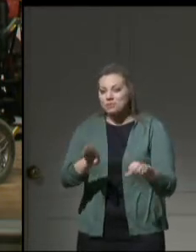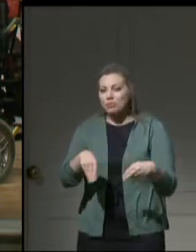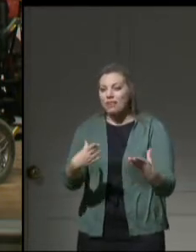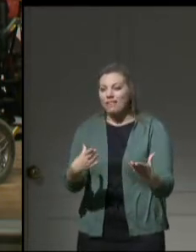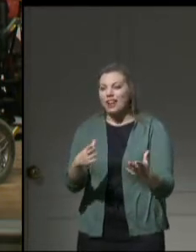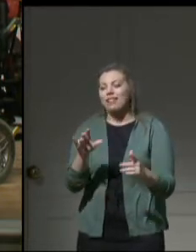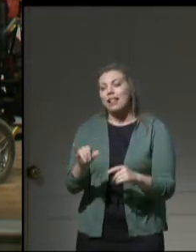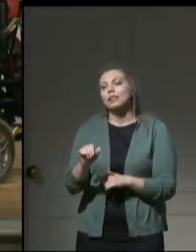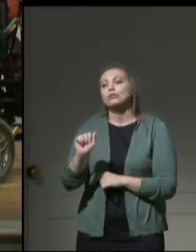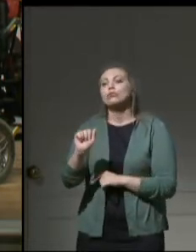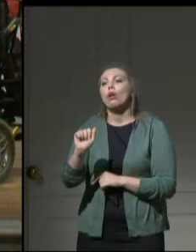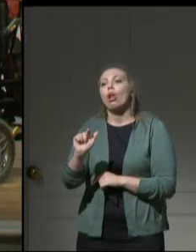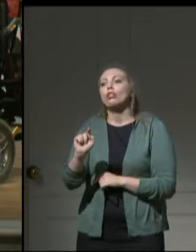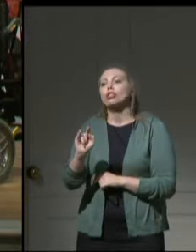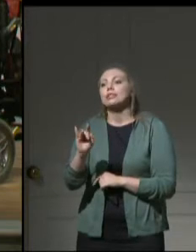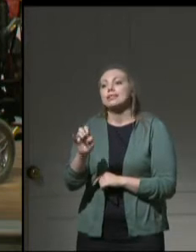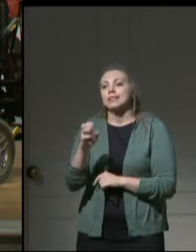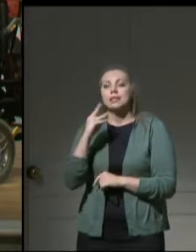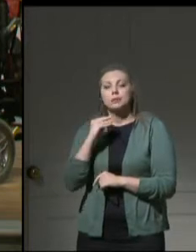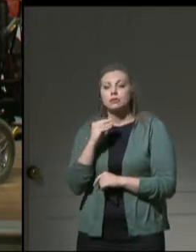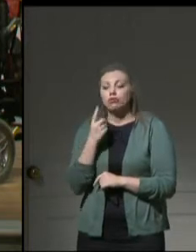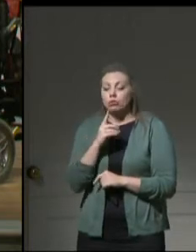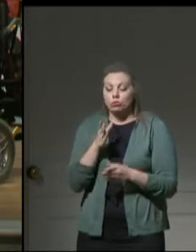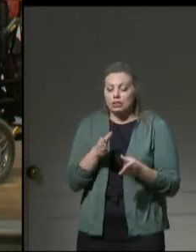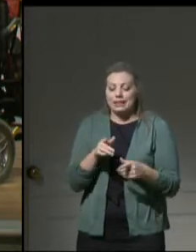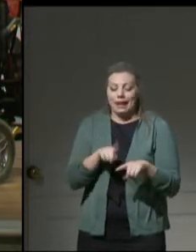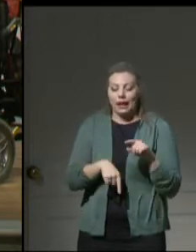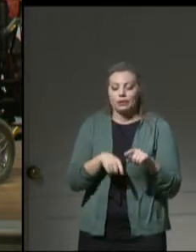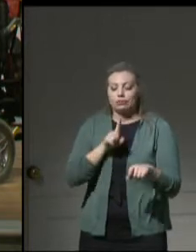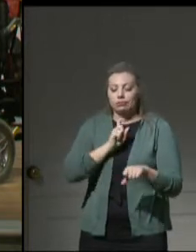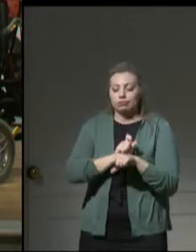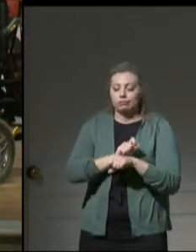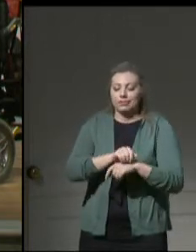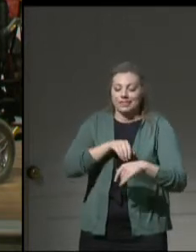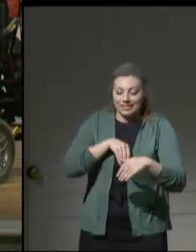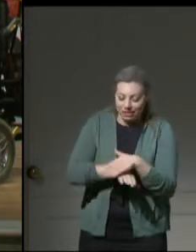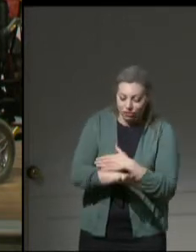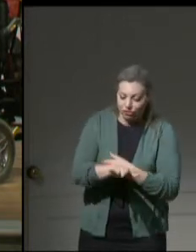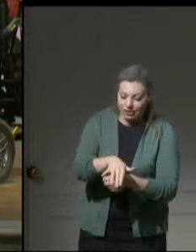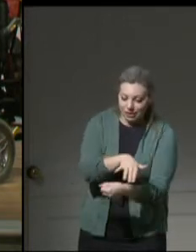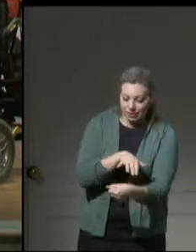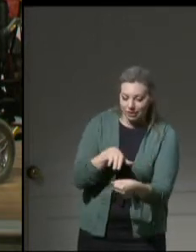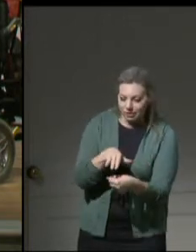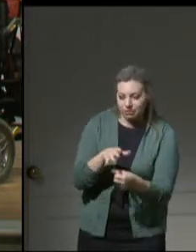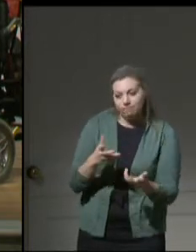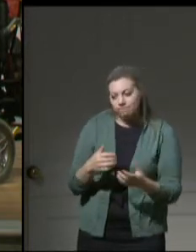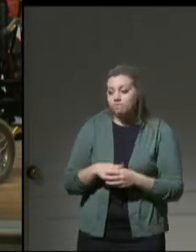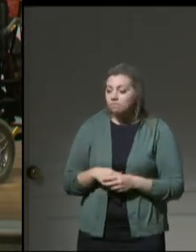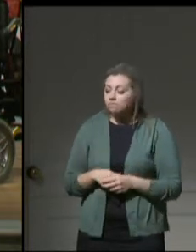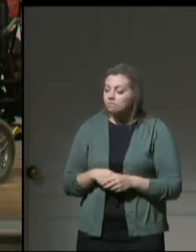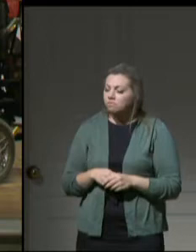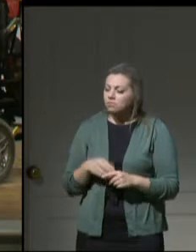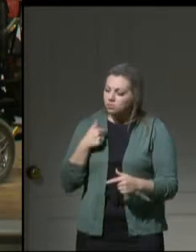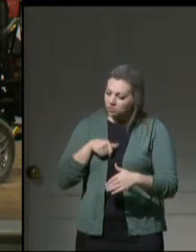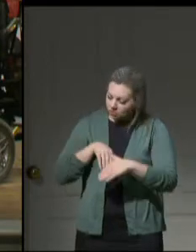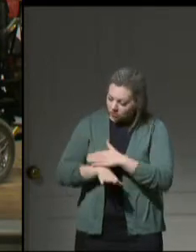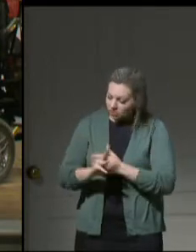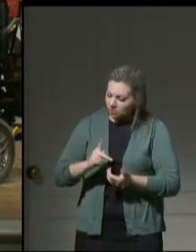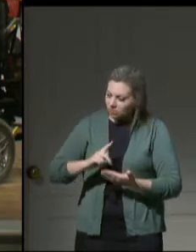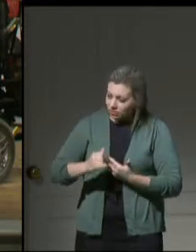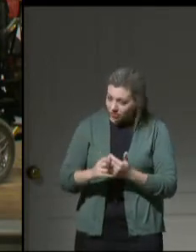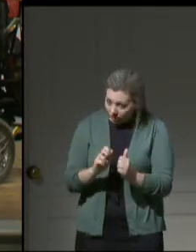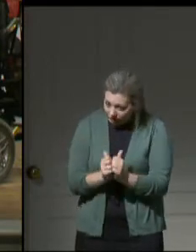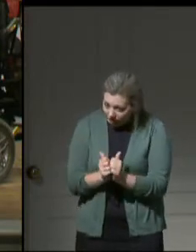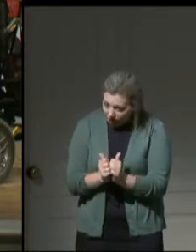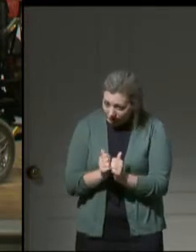an alternative experience for people that couldn't physically enter the space. We went into the project with kind